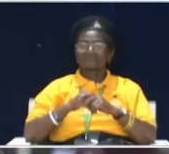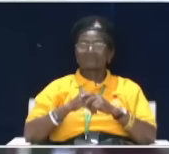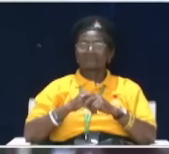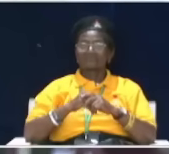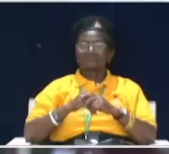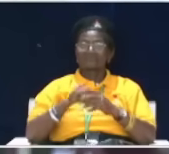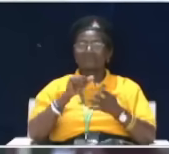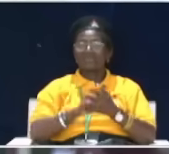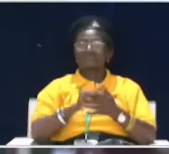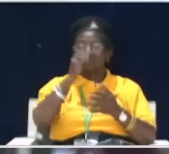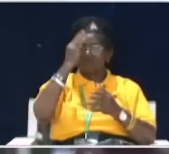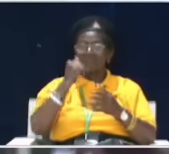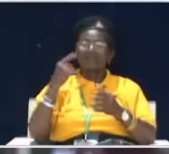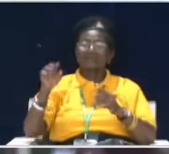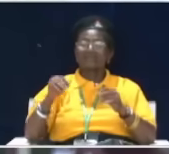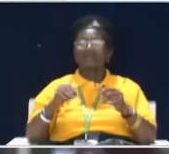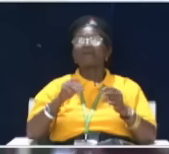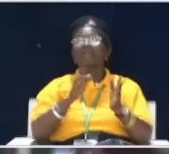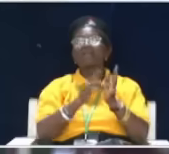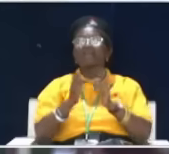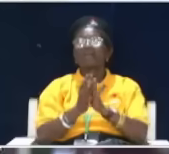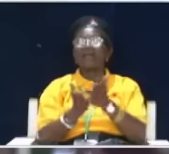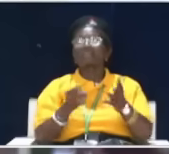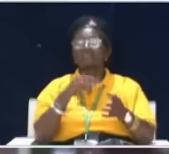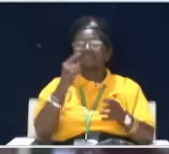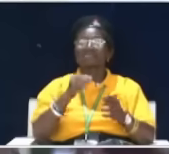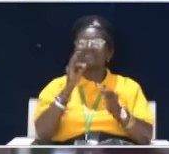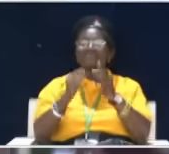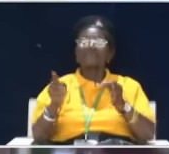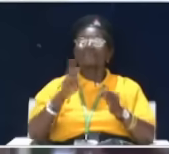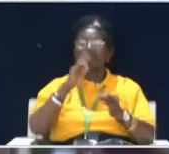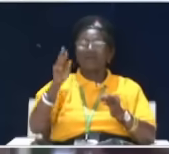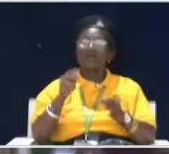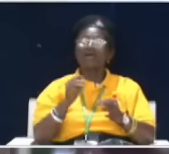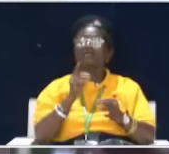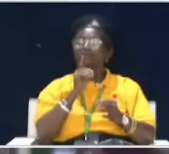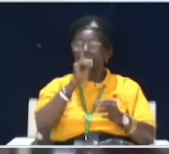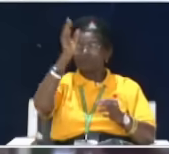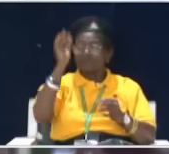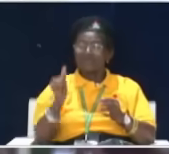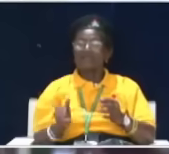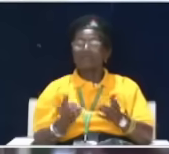That's why the Bible says if you are truly born again,